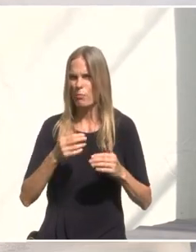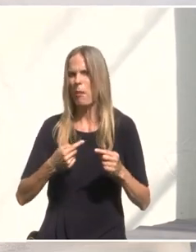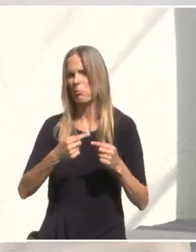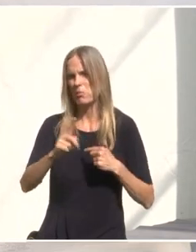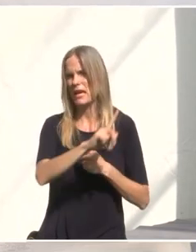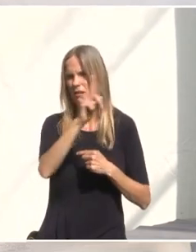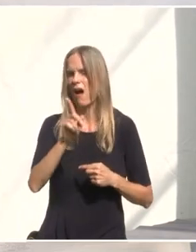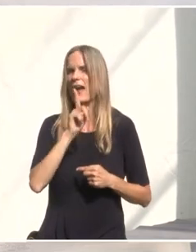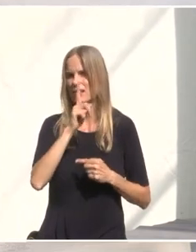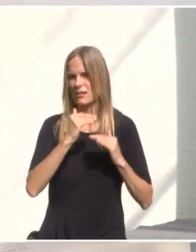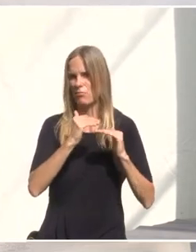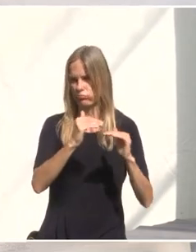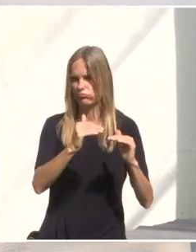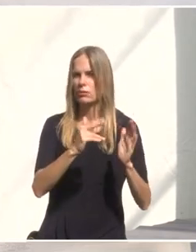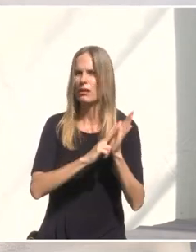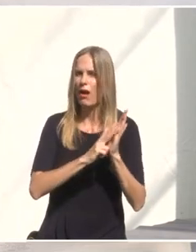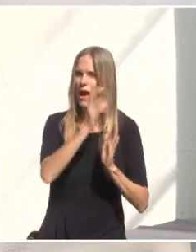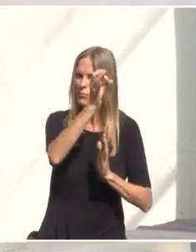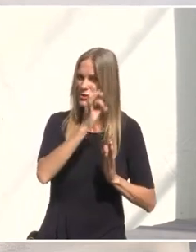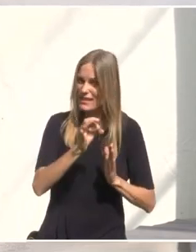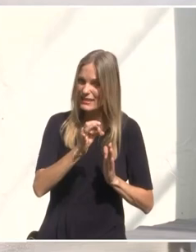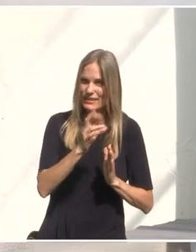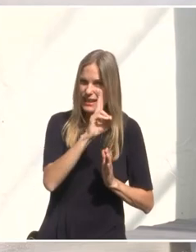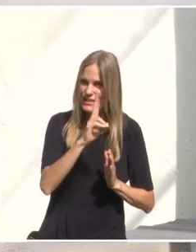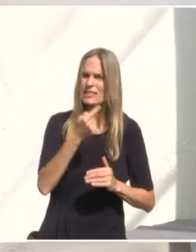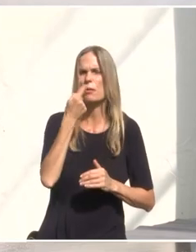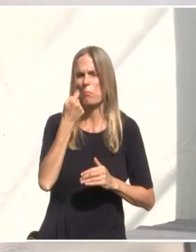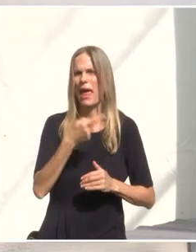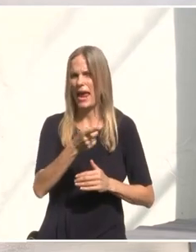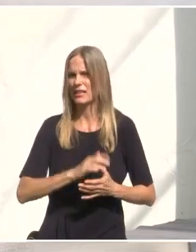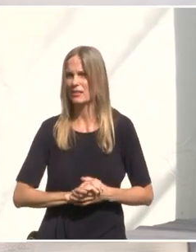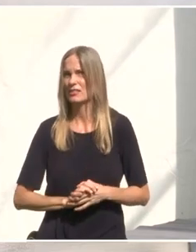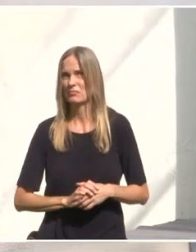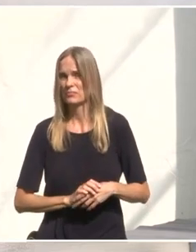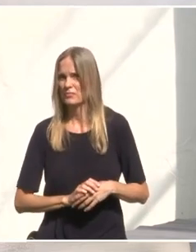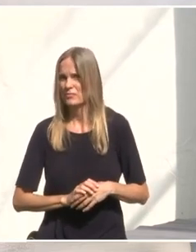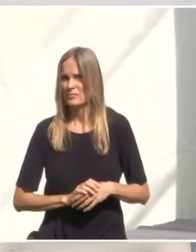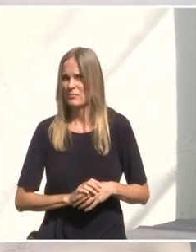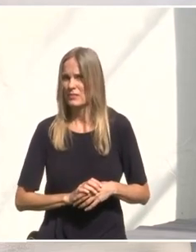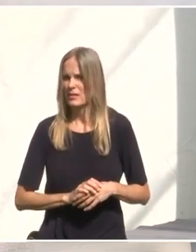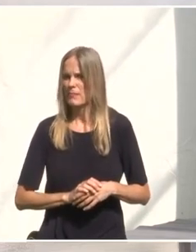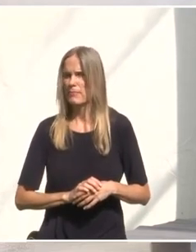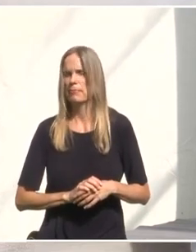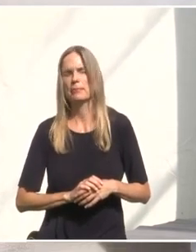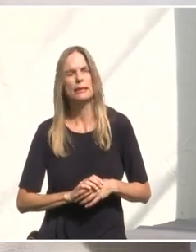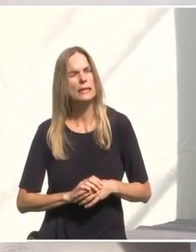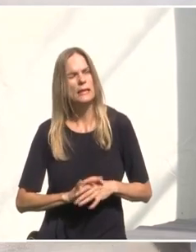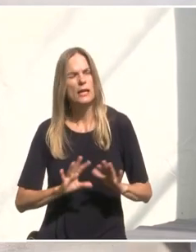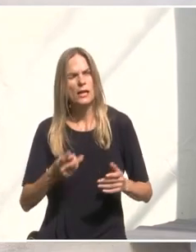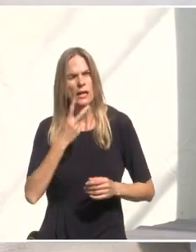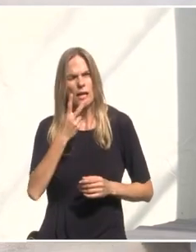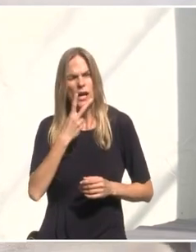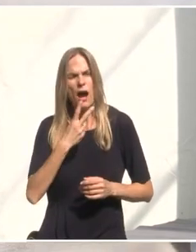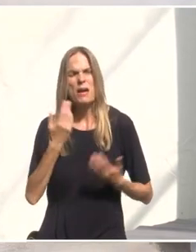time now. And 80% of those are men. So when we look at the suicide rate per